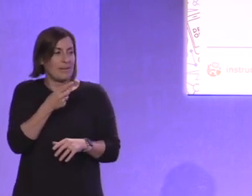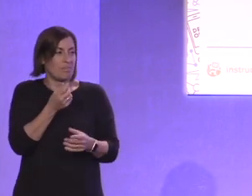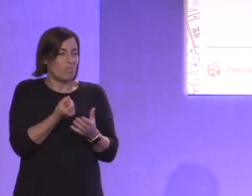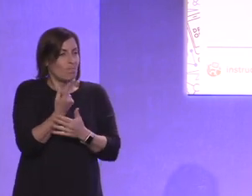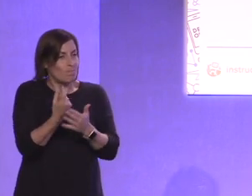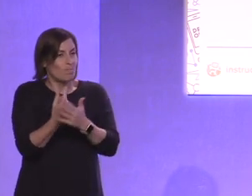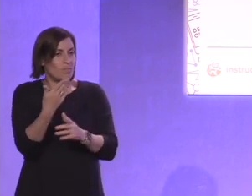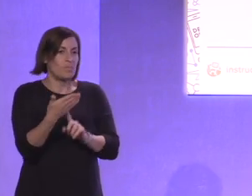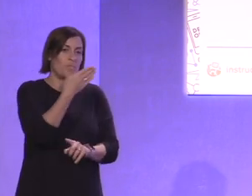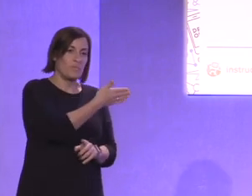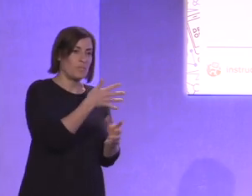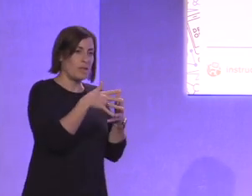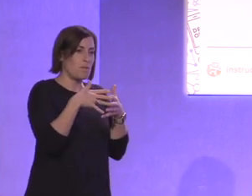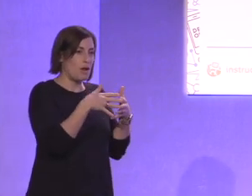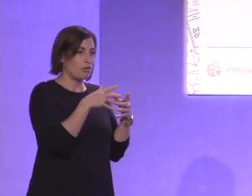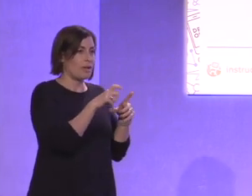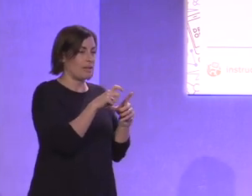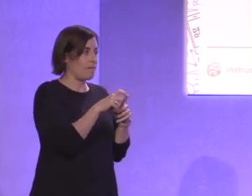time,